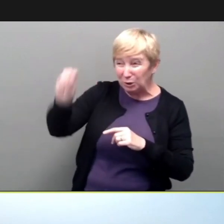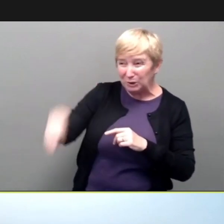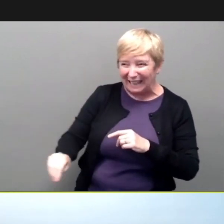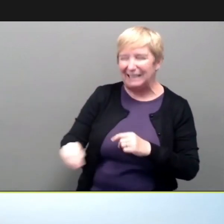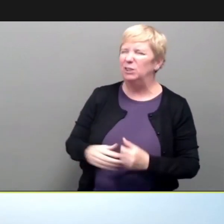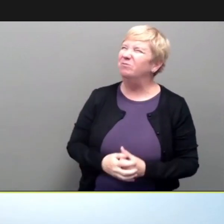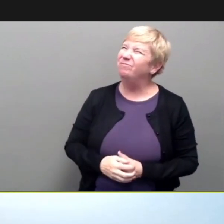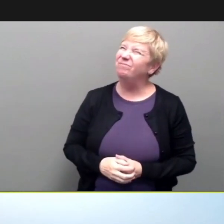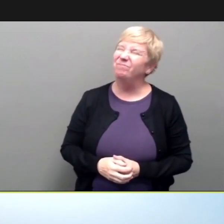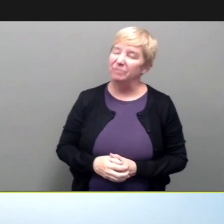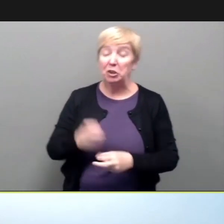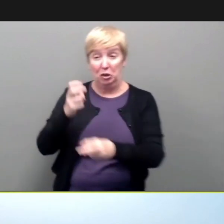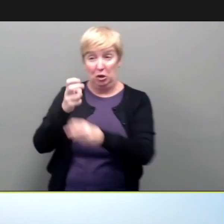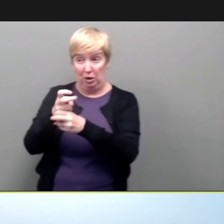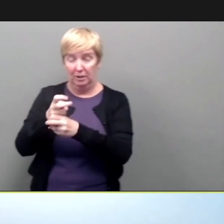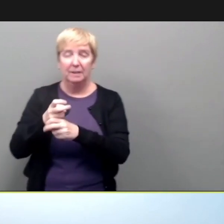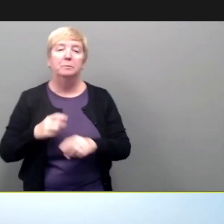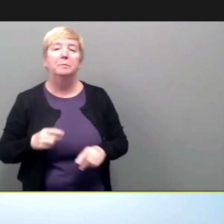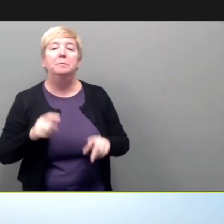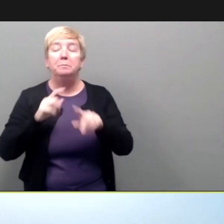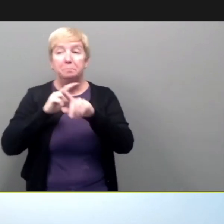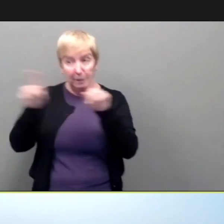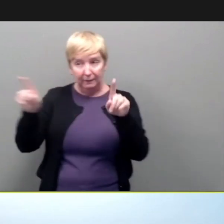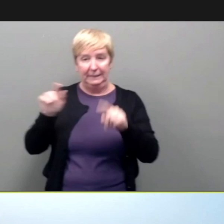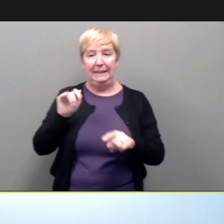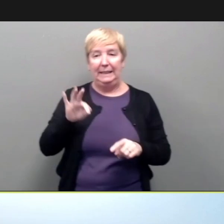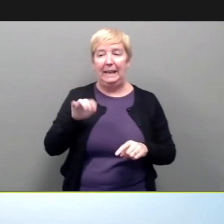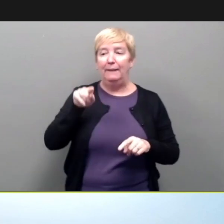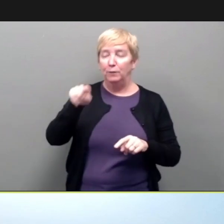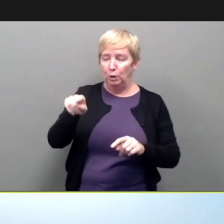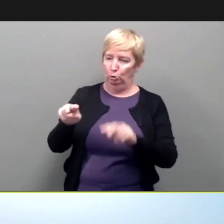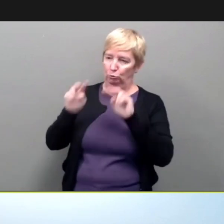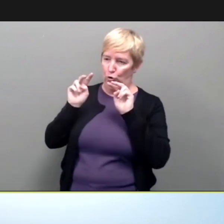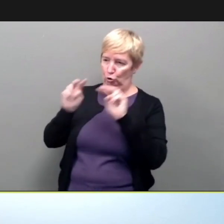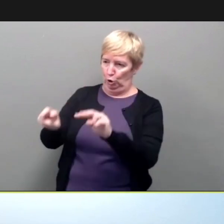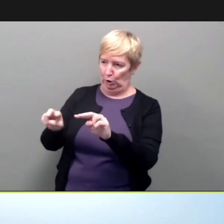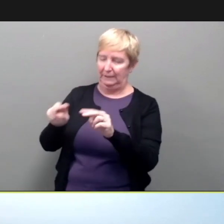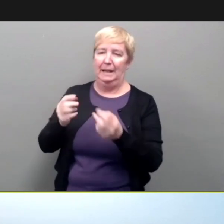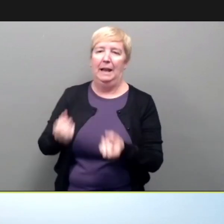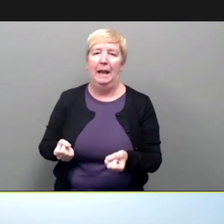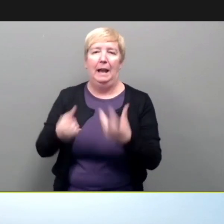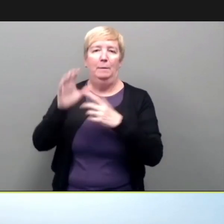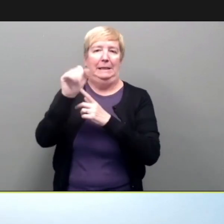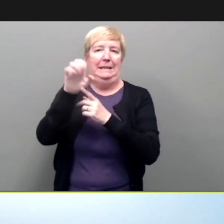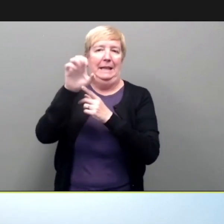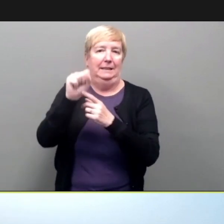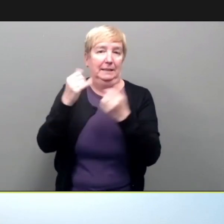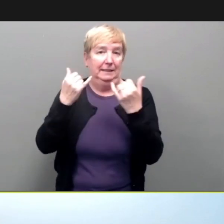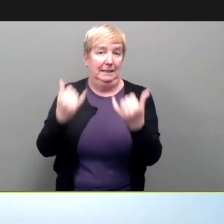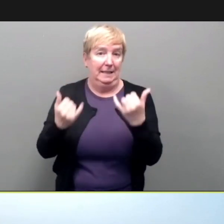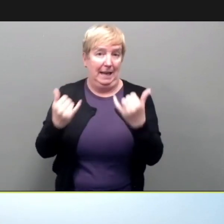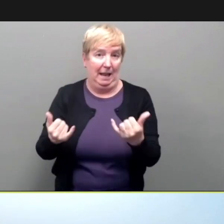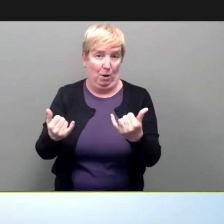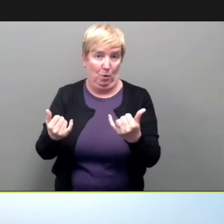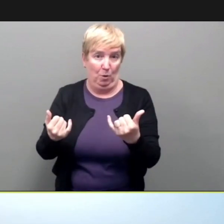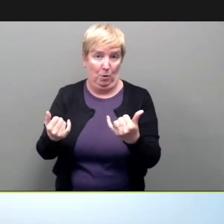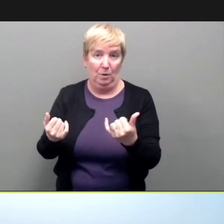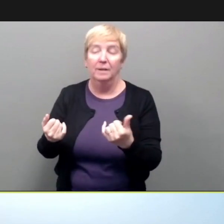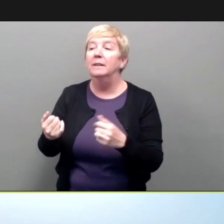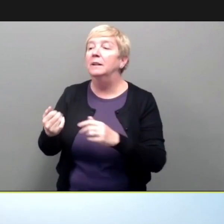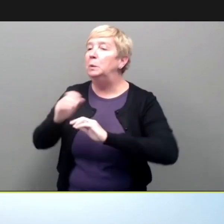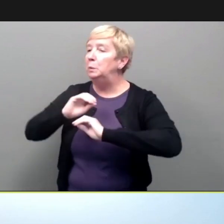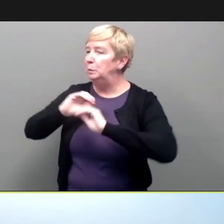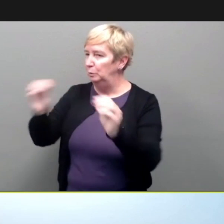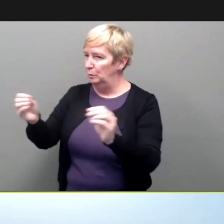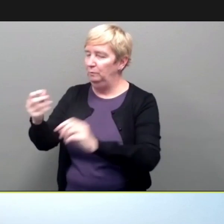I can say, if you just look at that breakdown on the number of cases that we're seeing right now amongst the